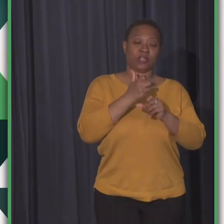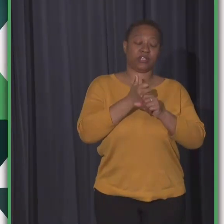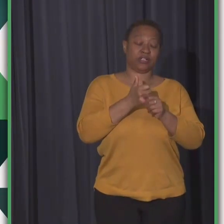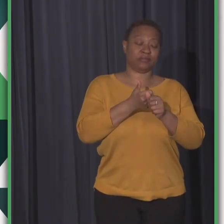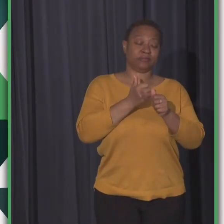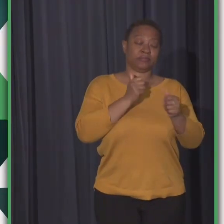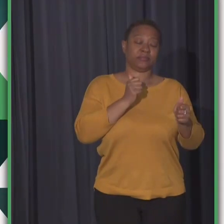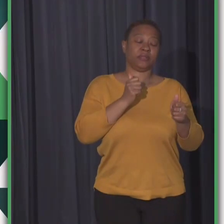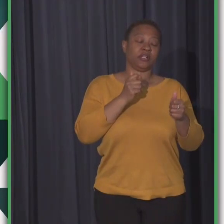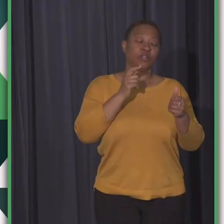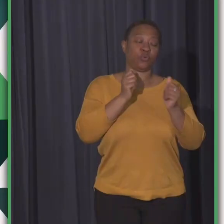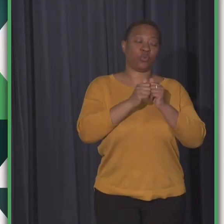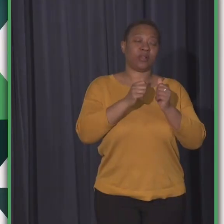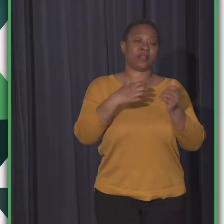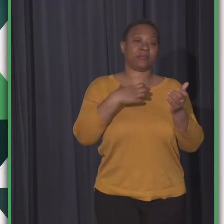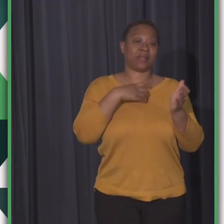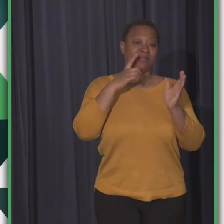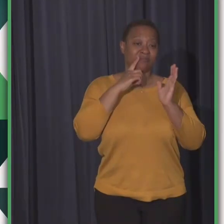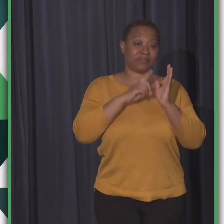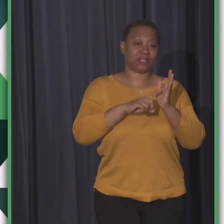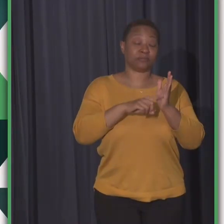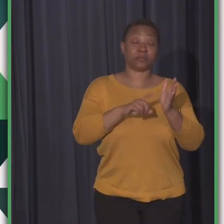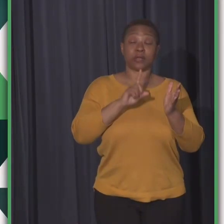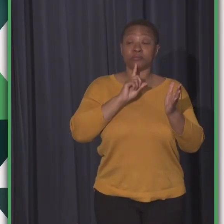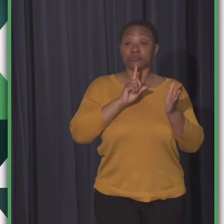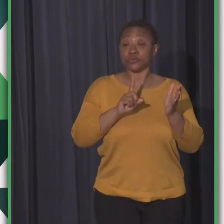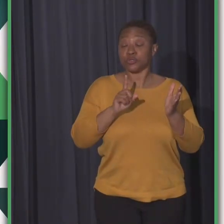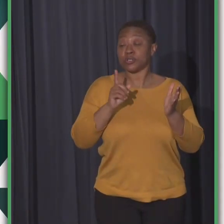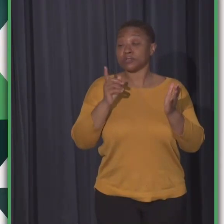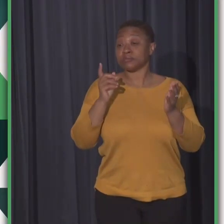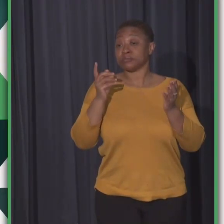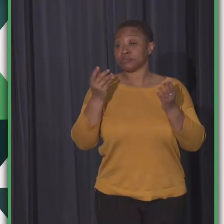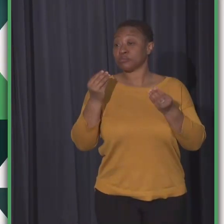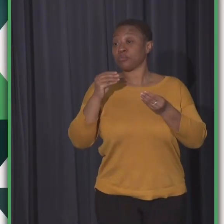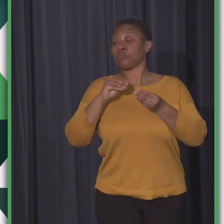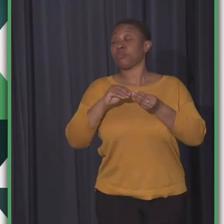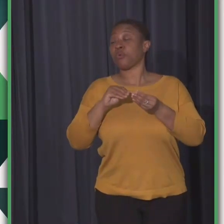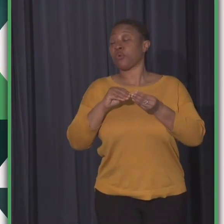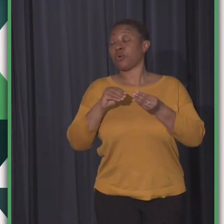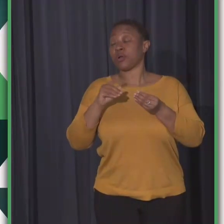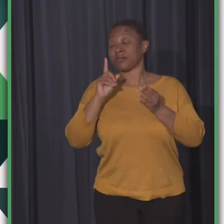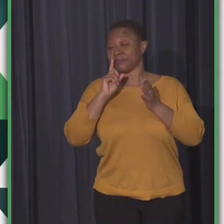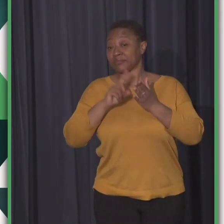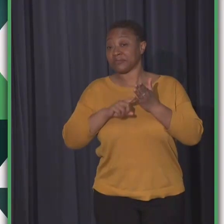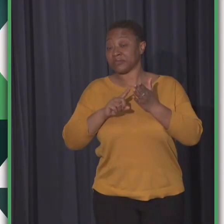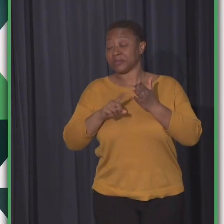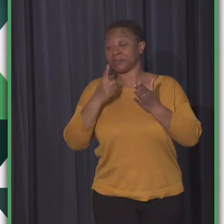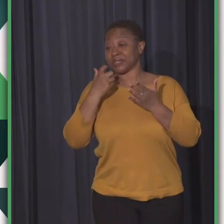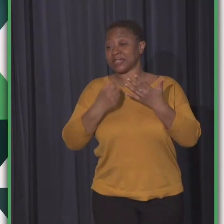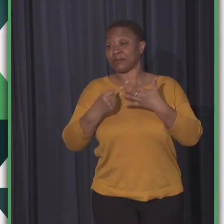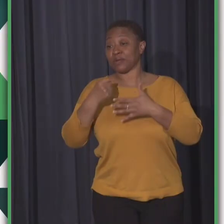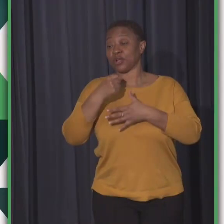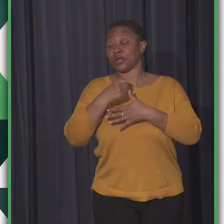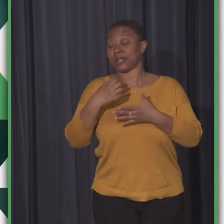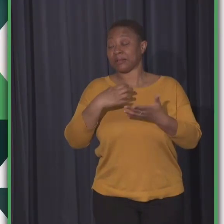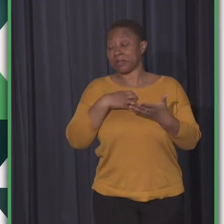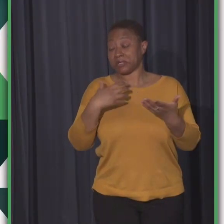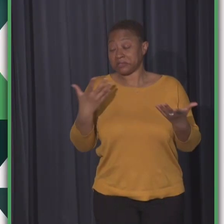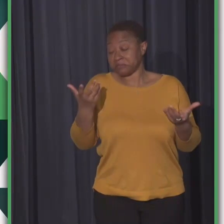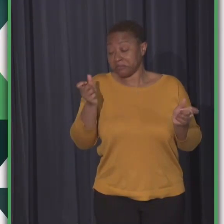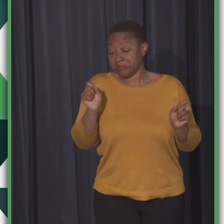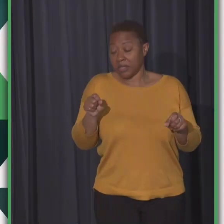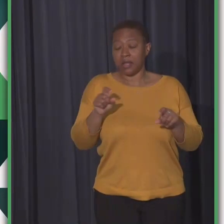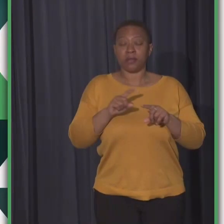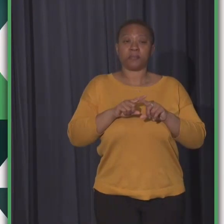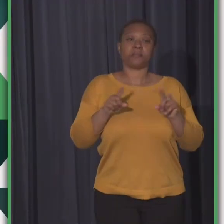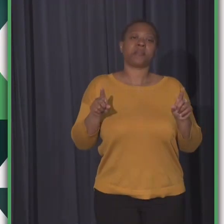on complaint investigation. And I assume there are many more recent ones that did get investigated because they were priority complaints. But the fact